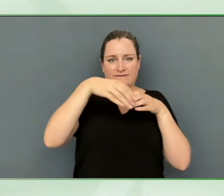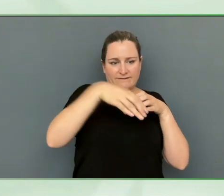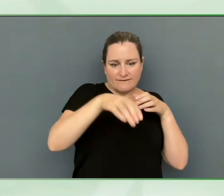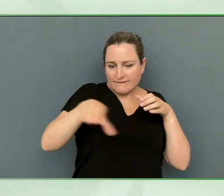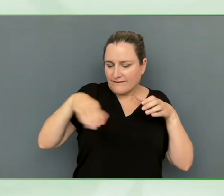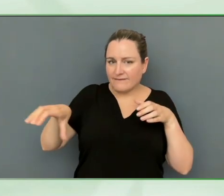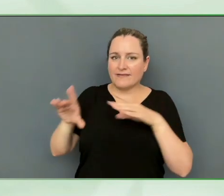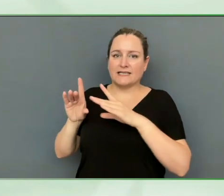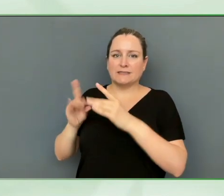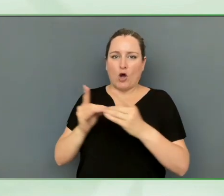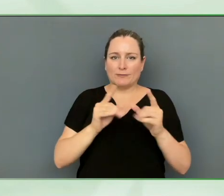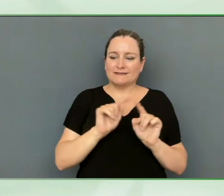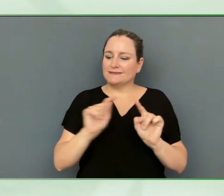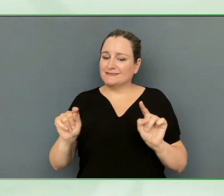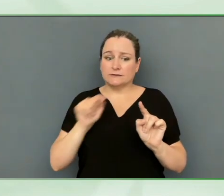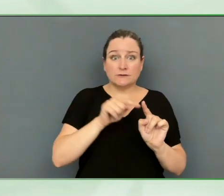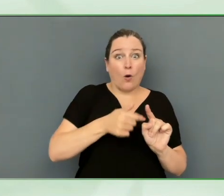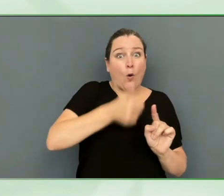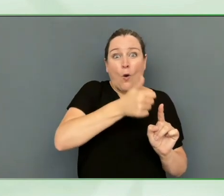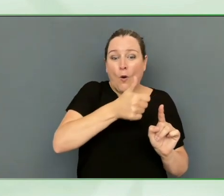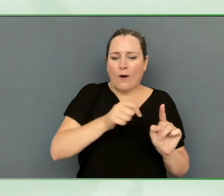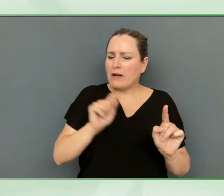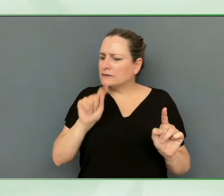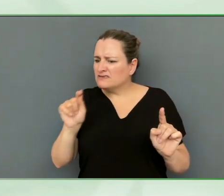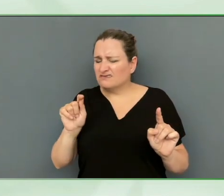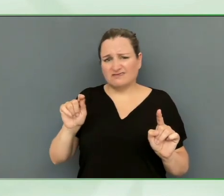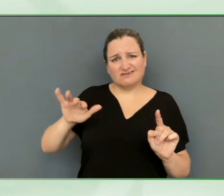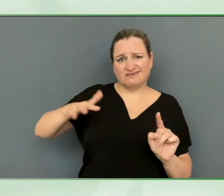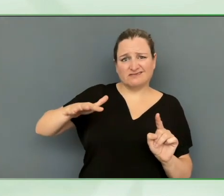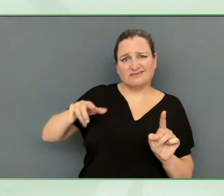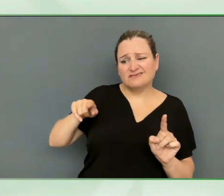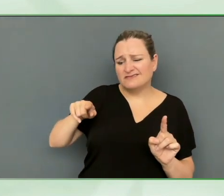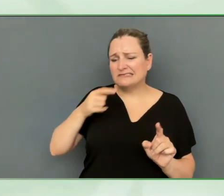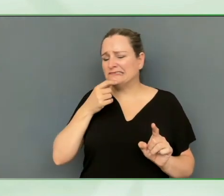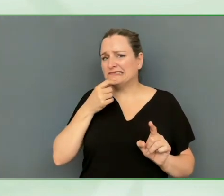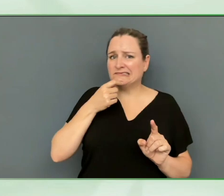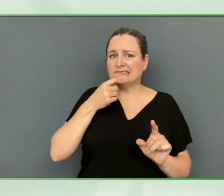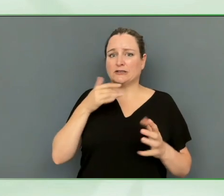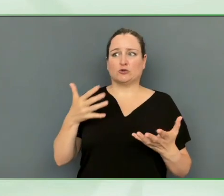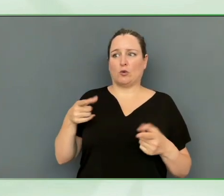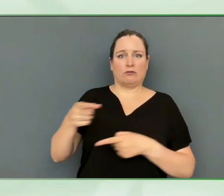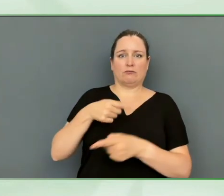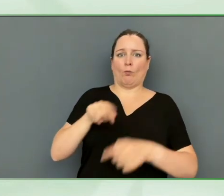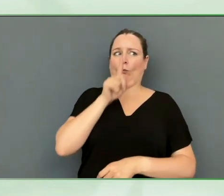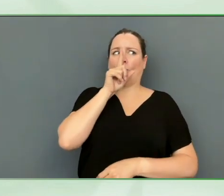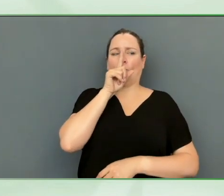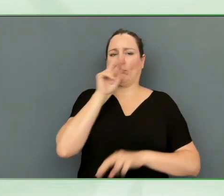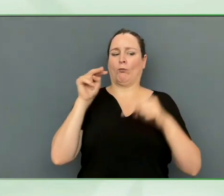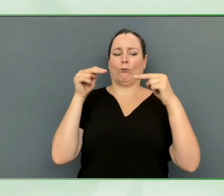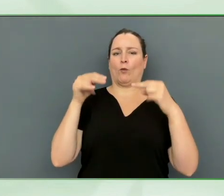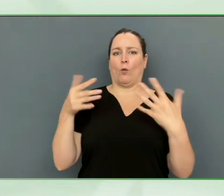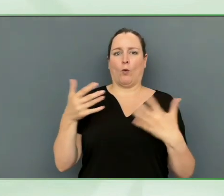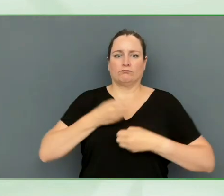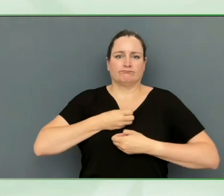things are going really well, but at other islands things are not going very well, and people don't talk to each other and also don't share best practices